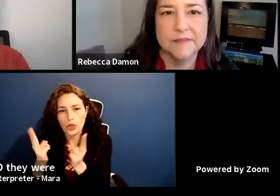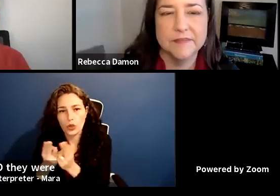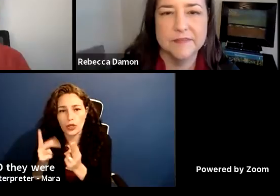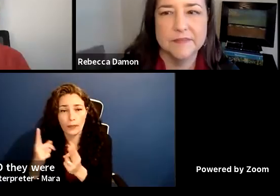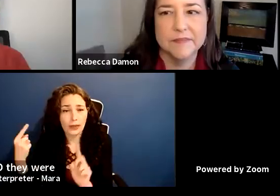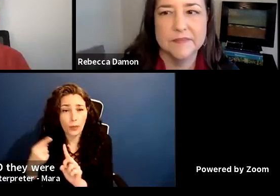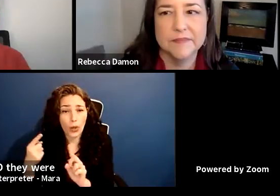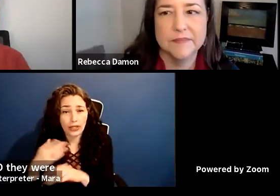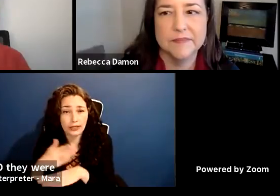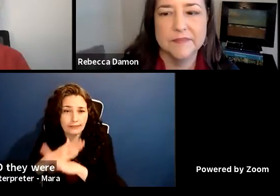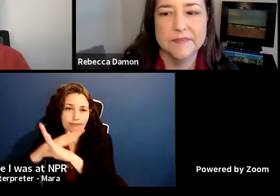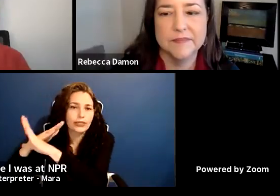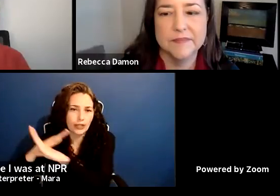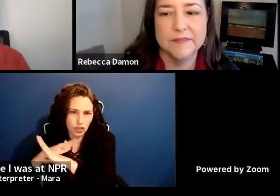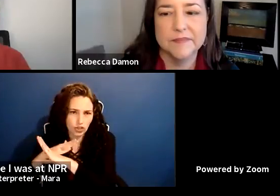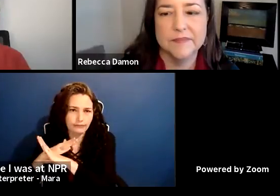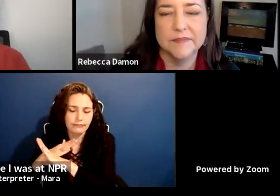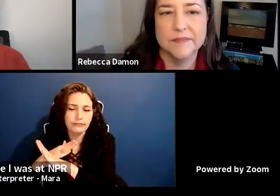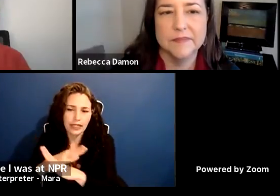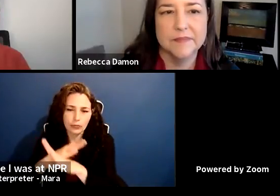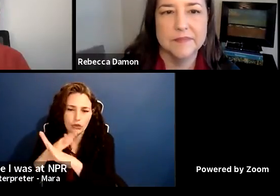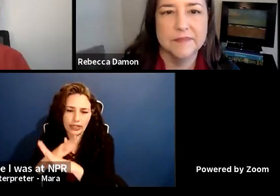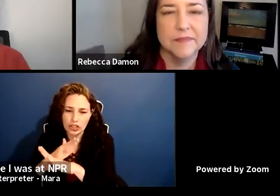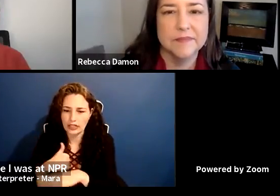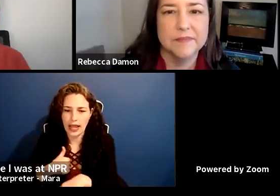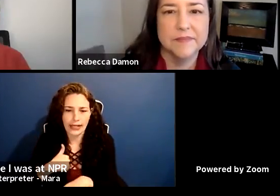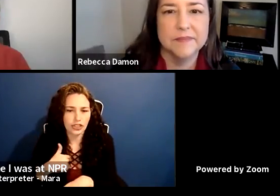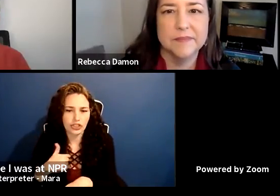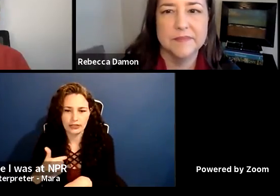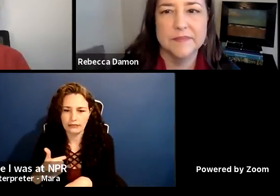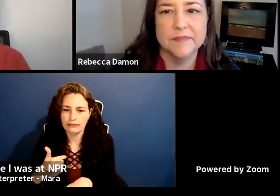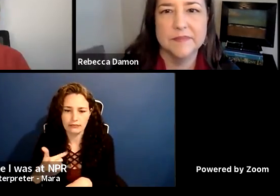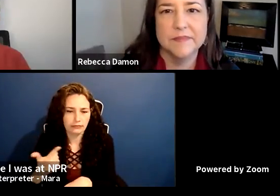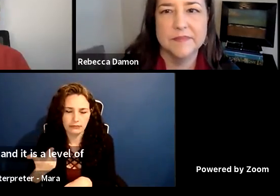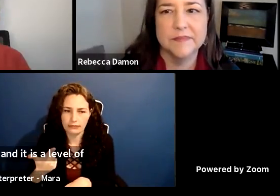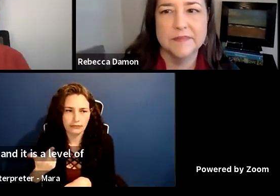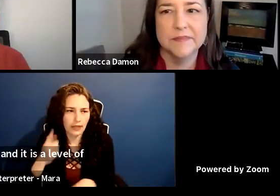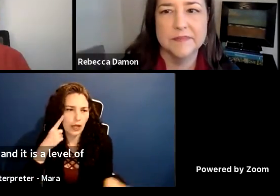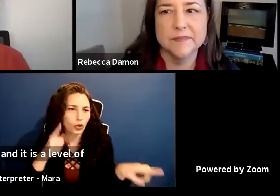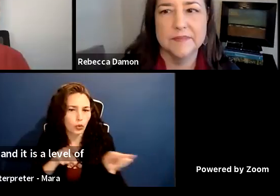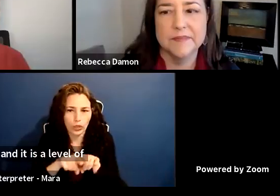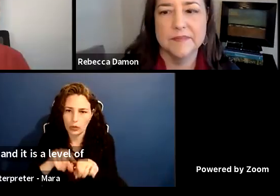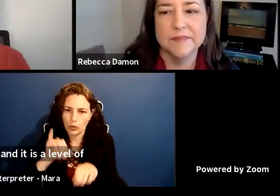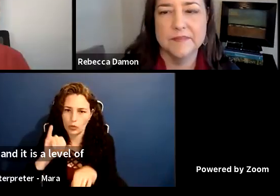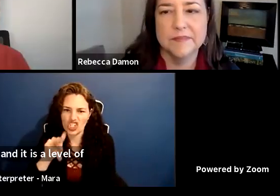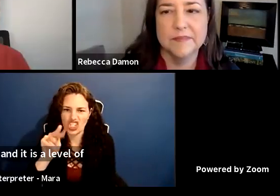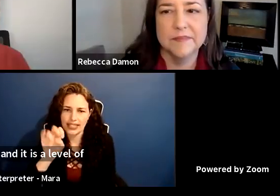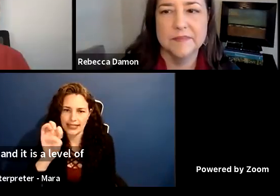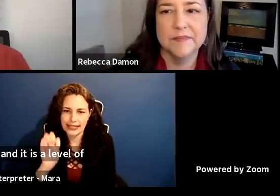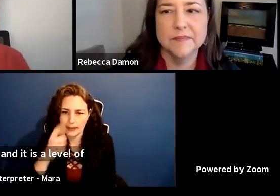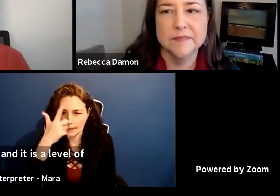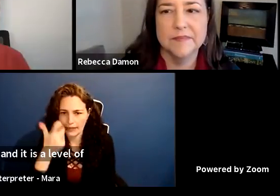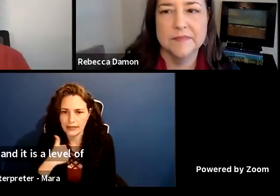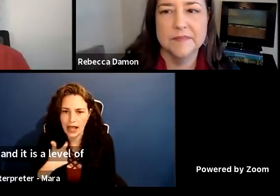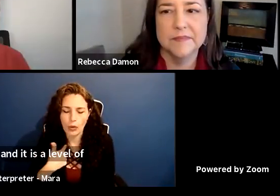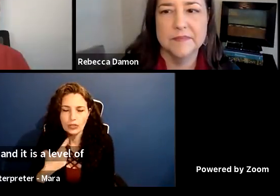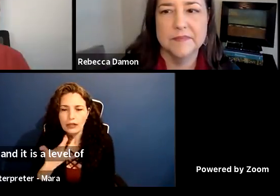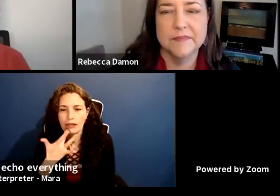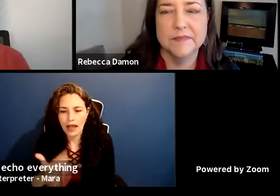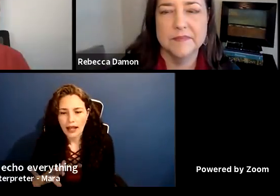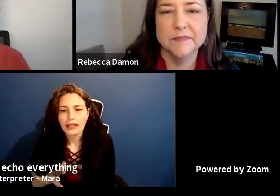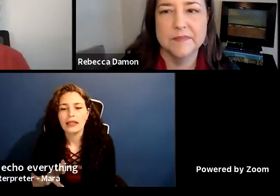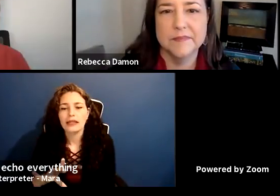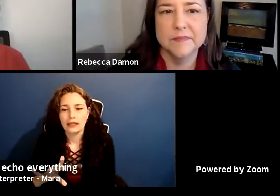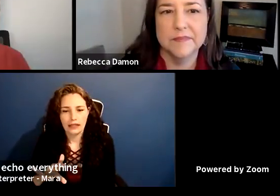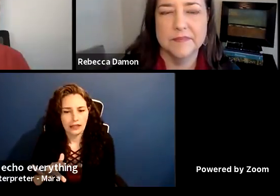protection. It just comes down to that. I just echo everything Justine said. I'm fortunate that I work somewhere now where it's